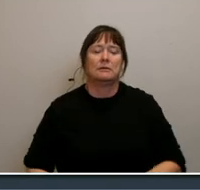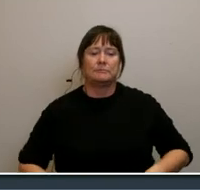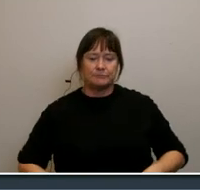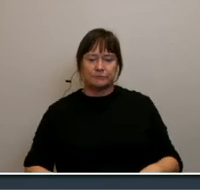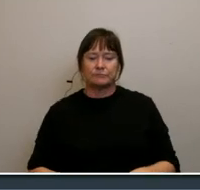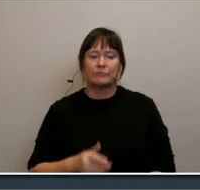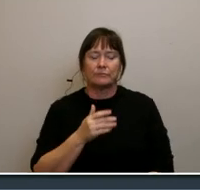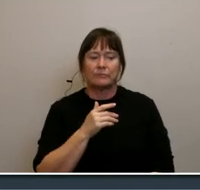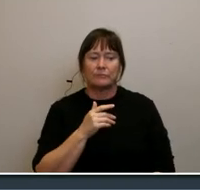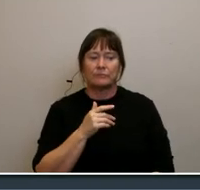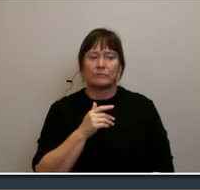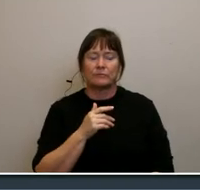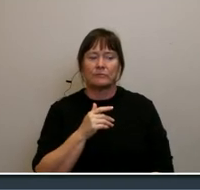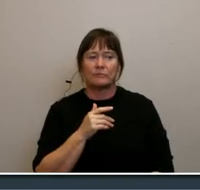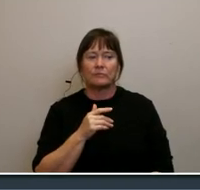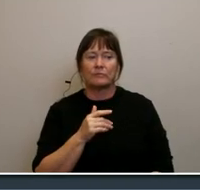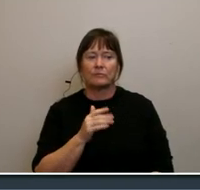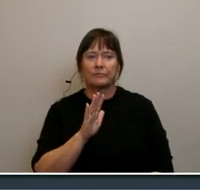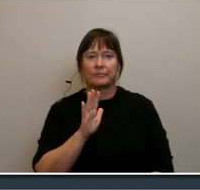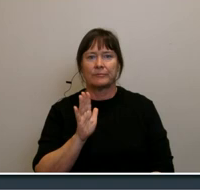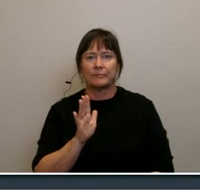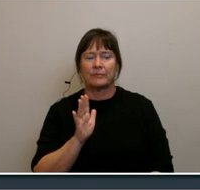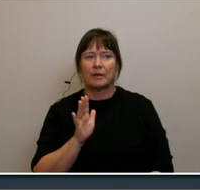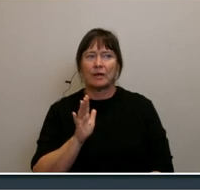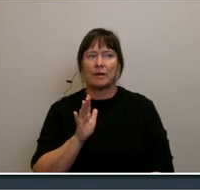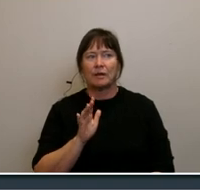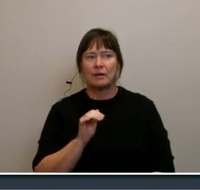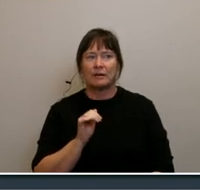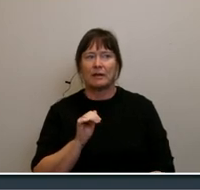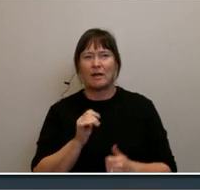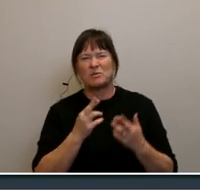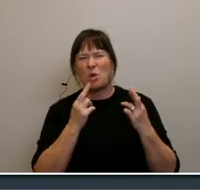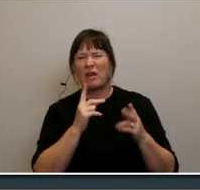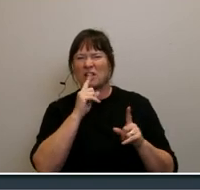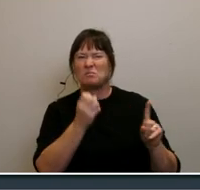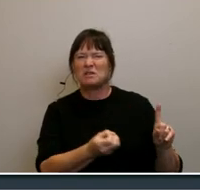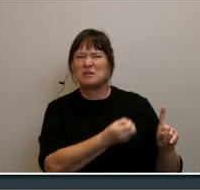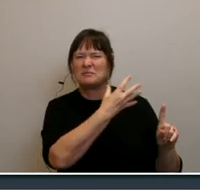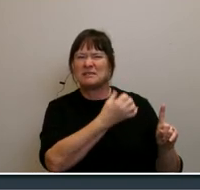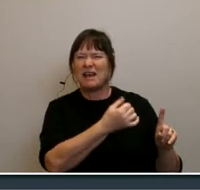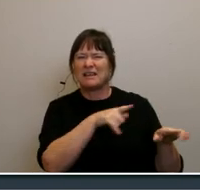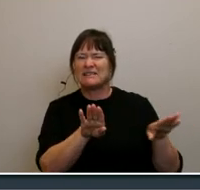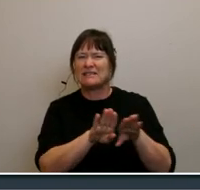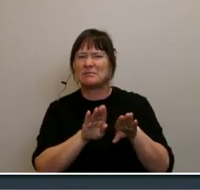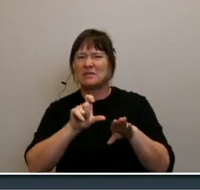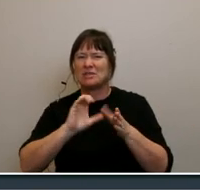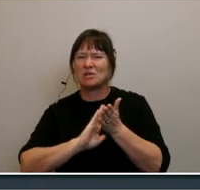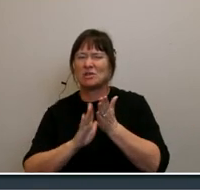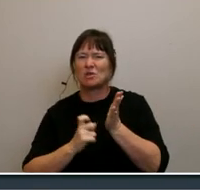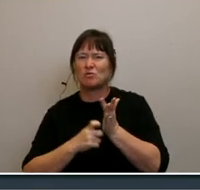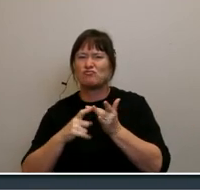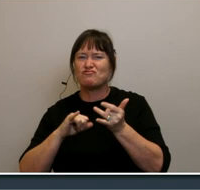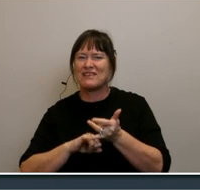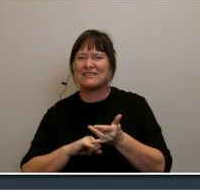I would have liked to have had the occasion to put some slides up there like Chris did for a movie,